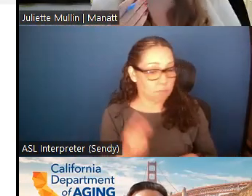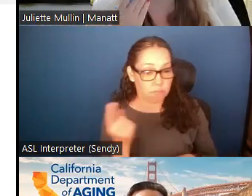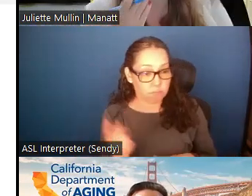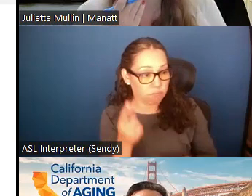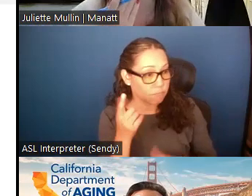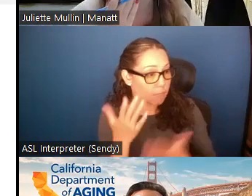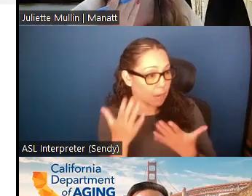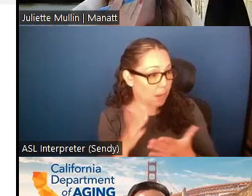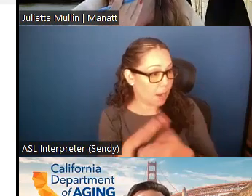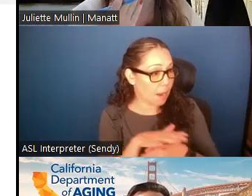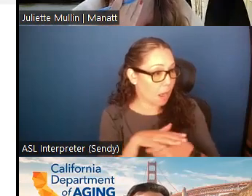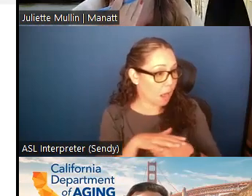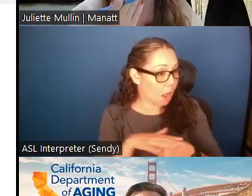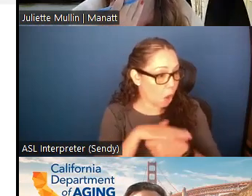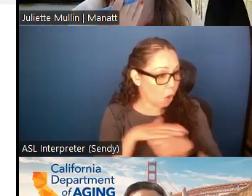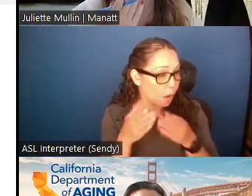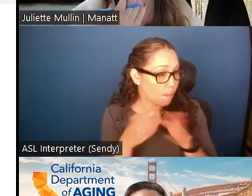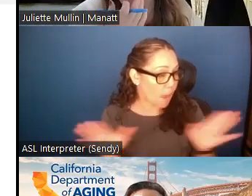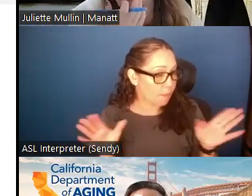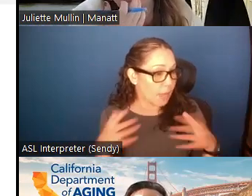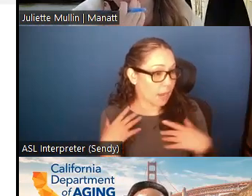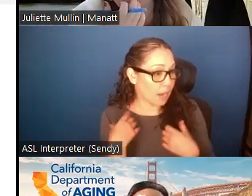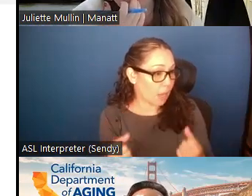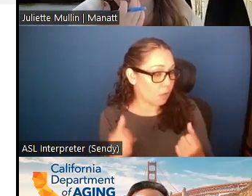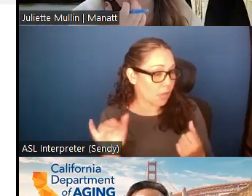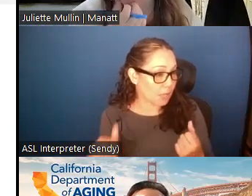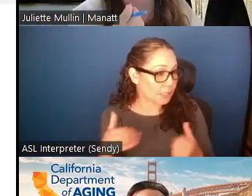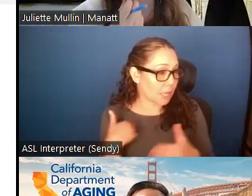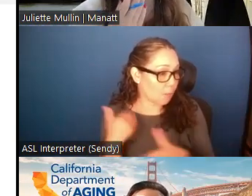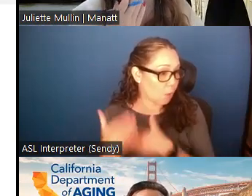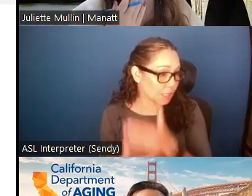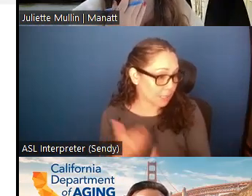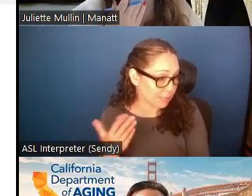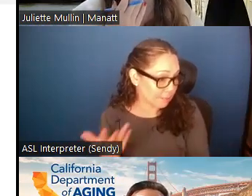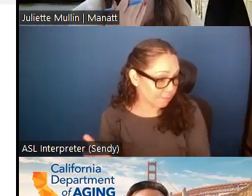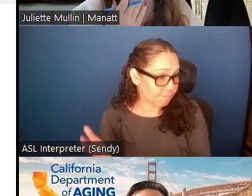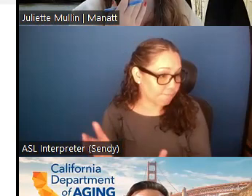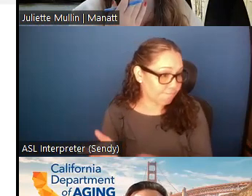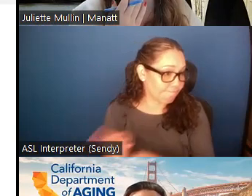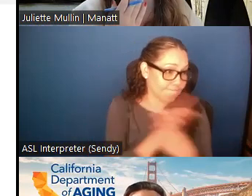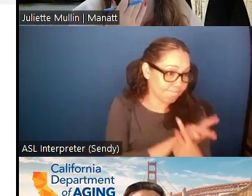health experts has that process. But yeah.